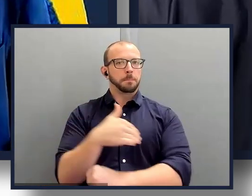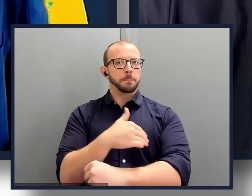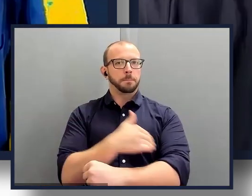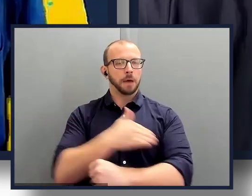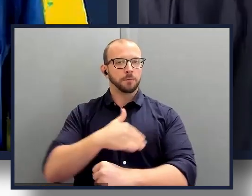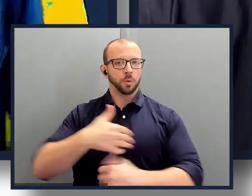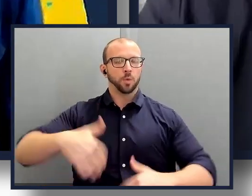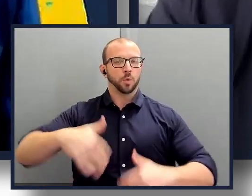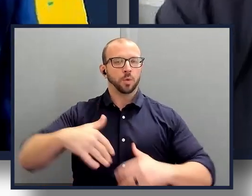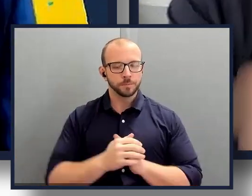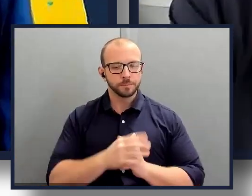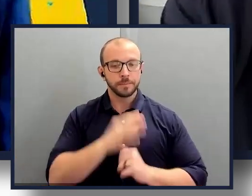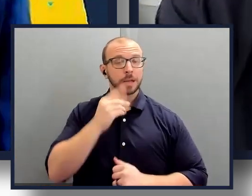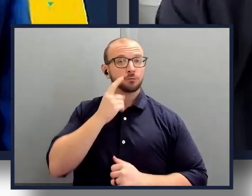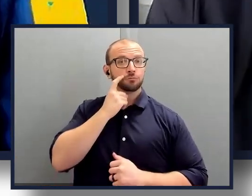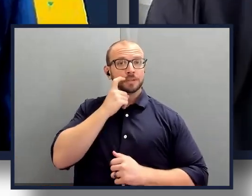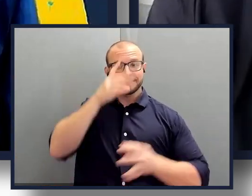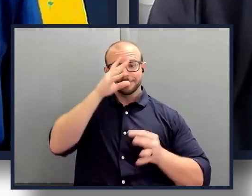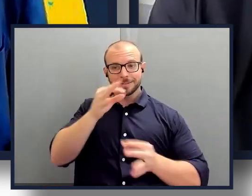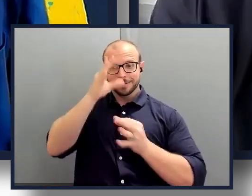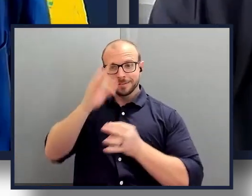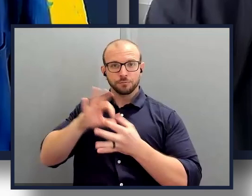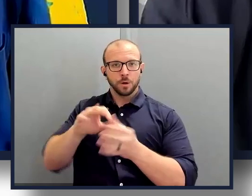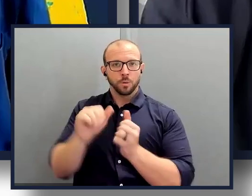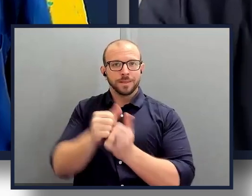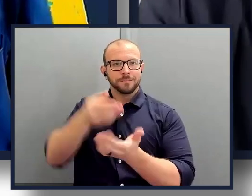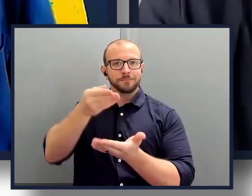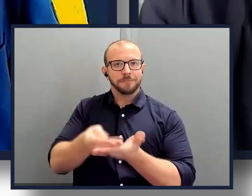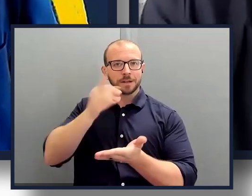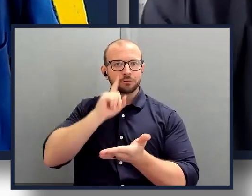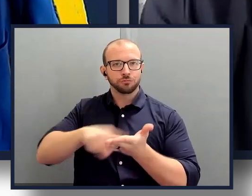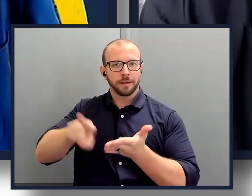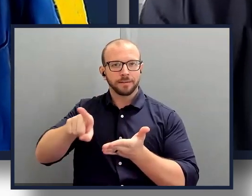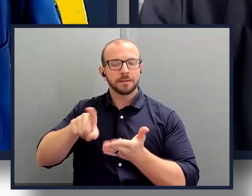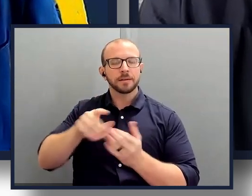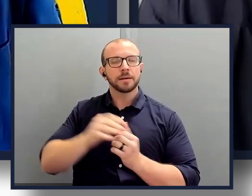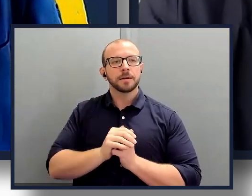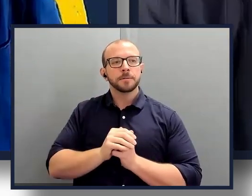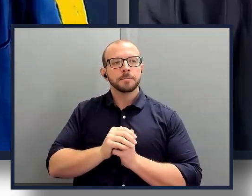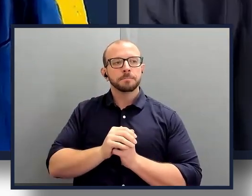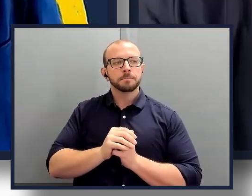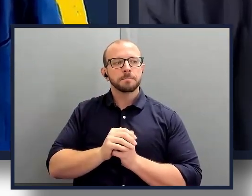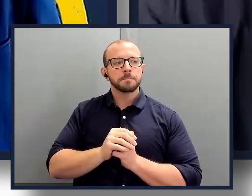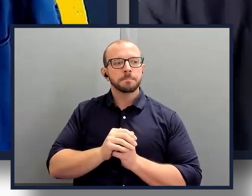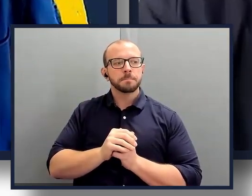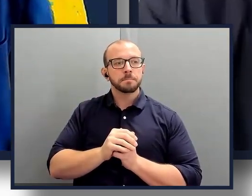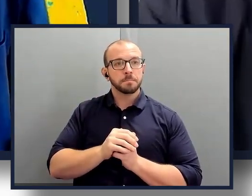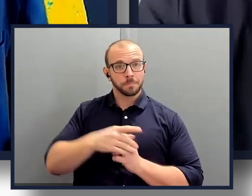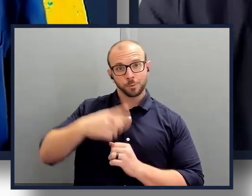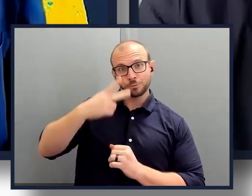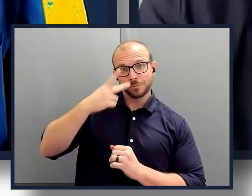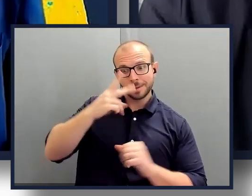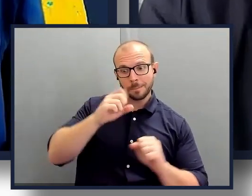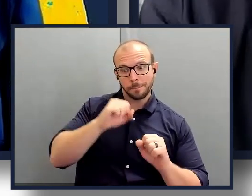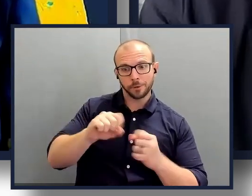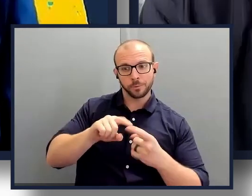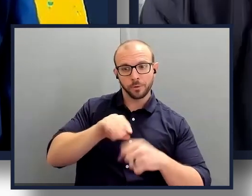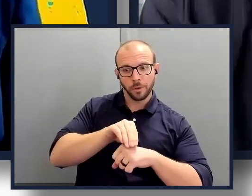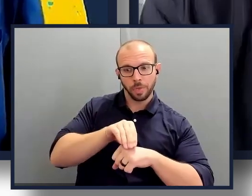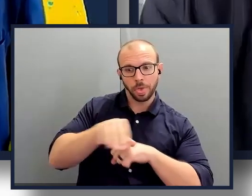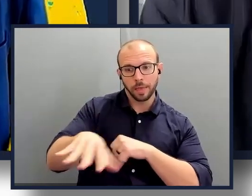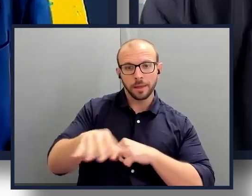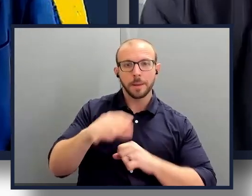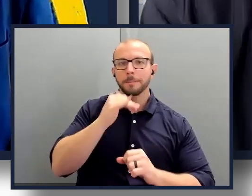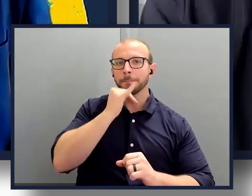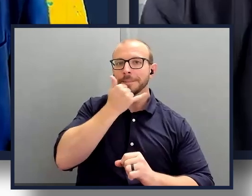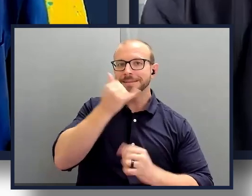recent decisions regarding fact checking, how might that play into the misinformation, in